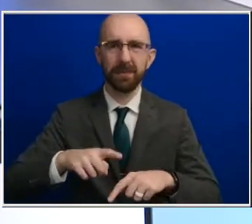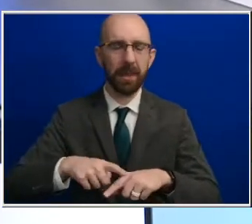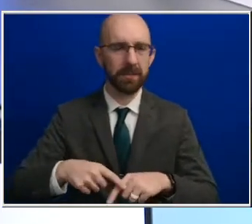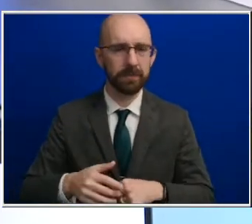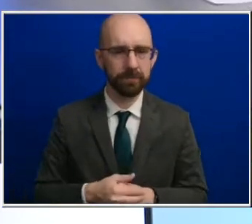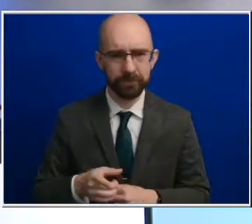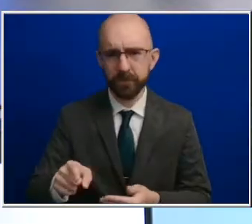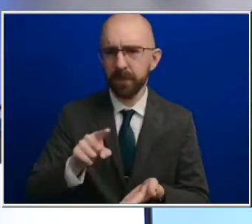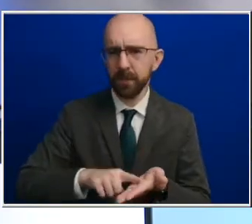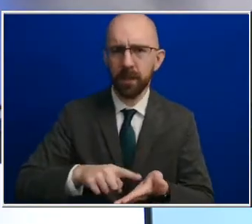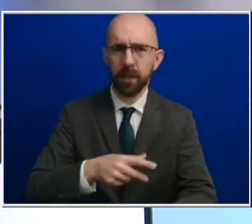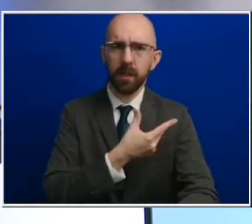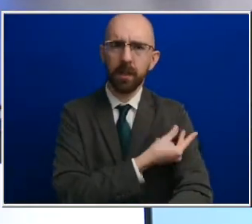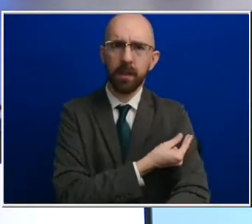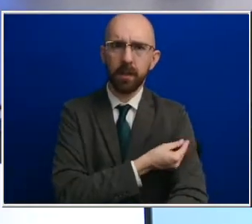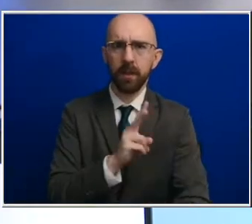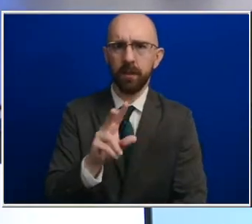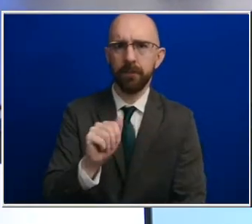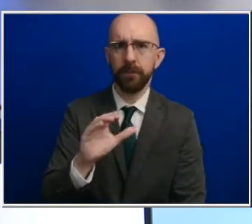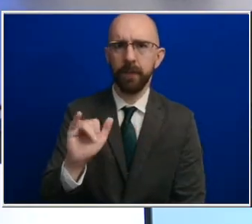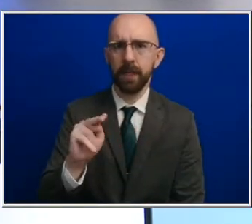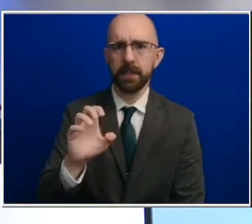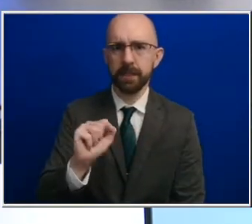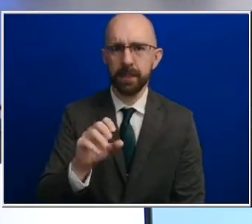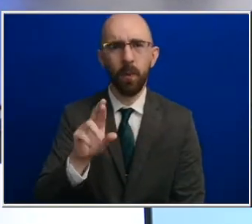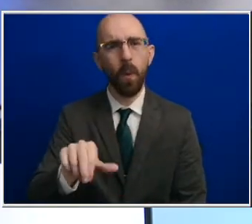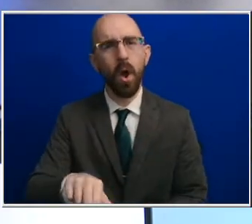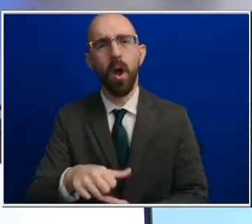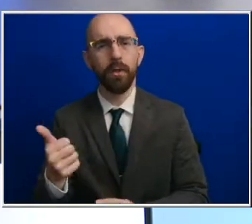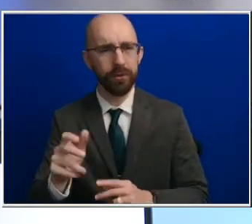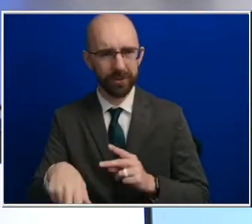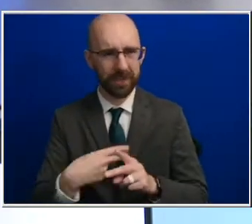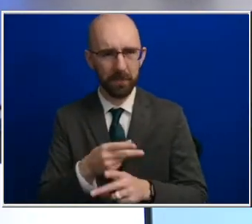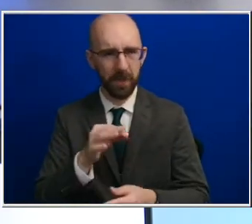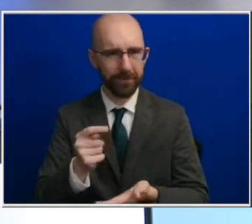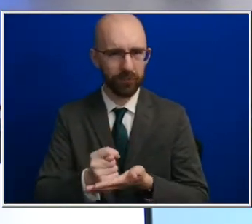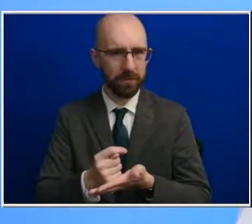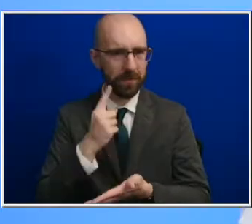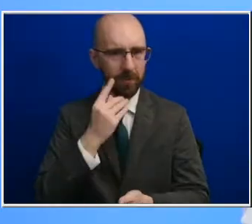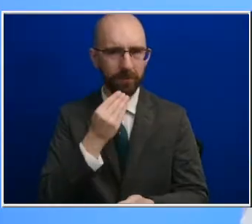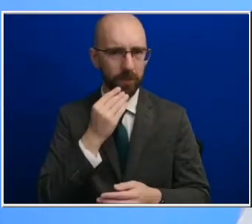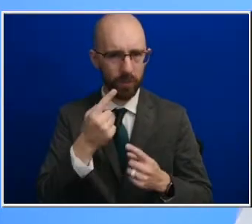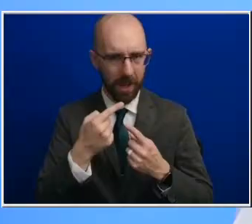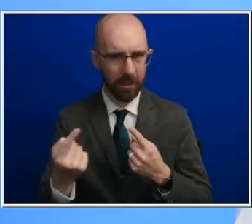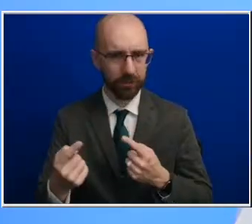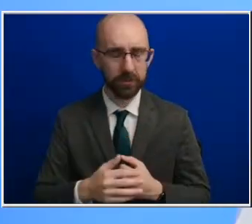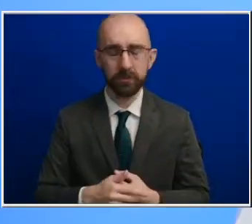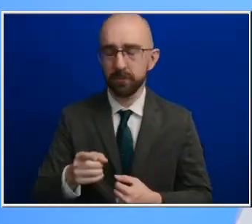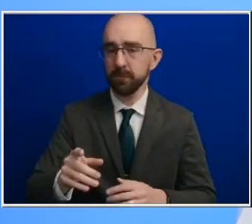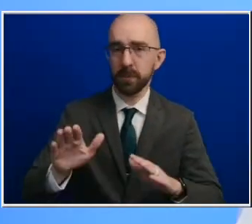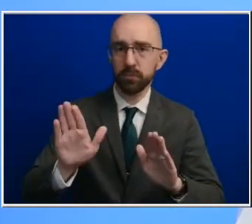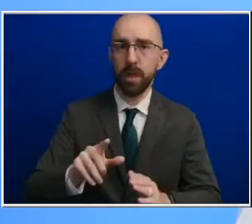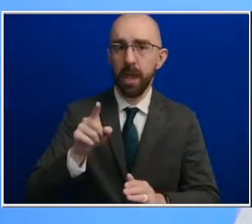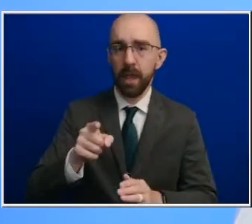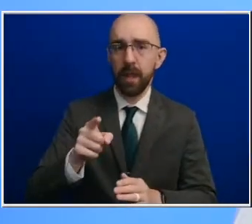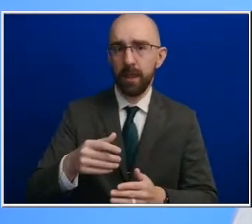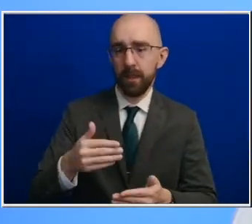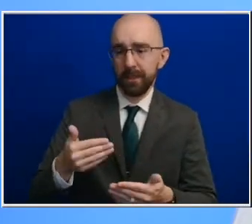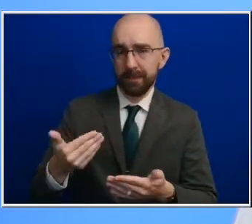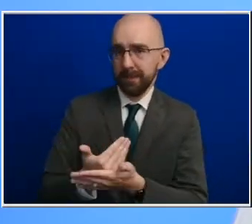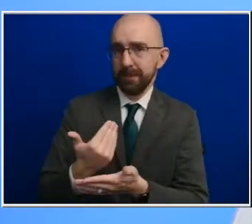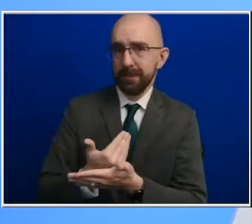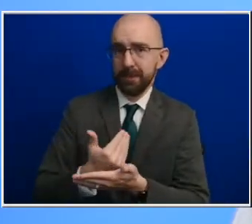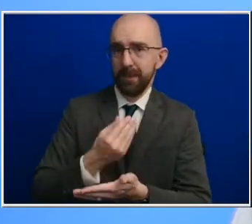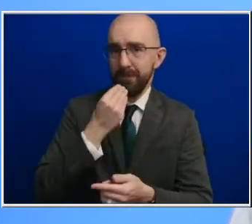other immune modulating treatments for food allergies? Yeah, that is a great question. That is very much on the frontier of food